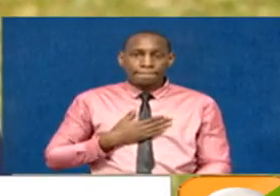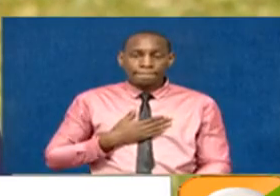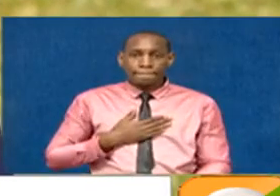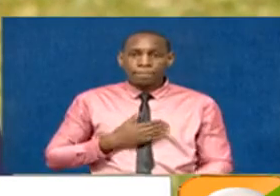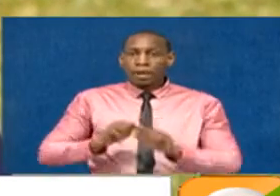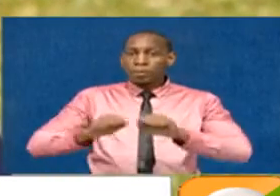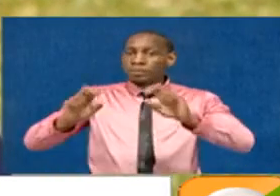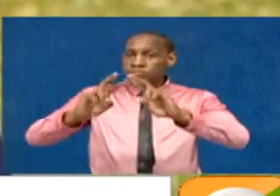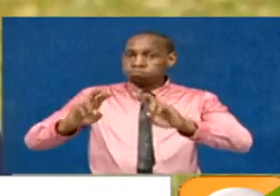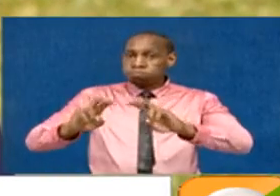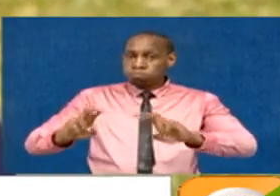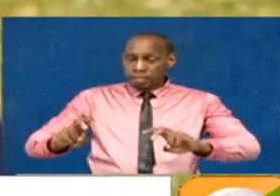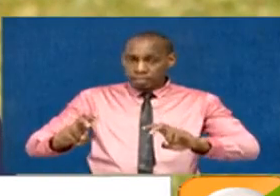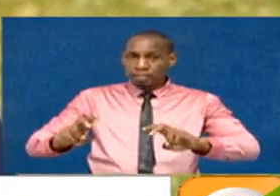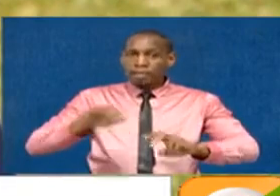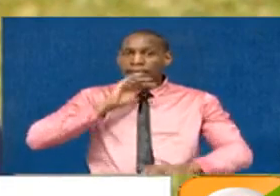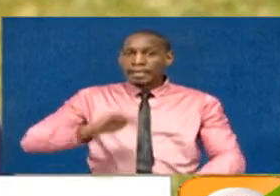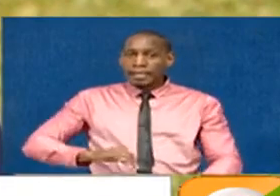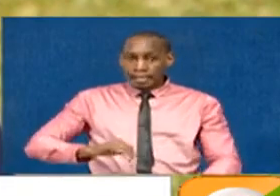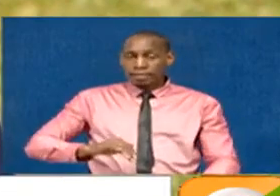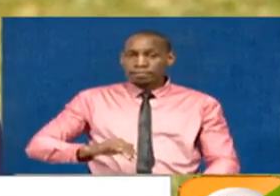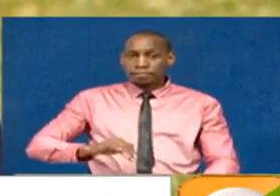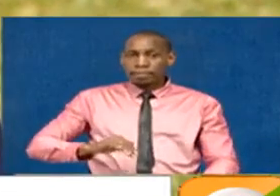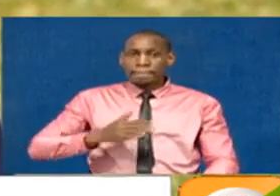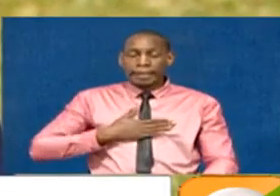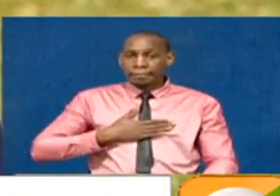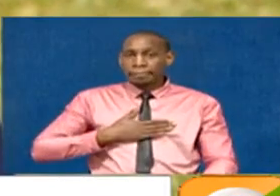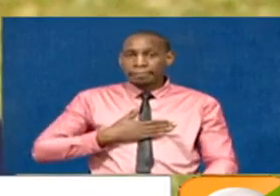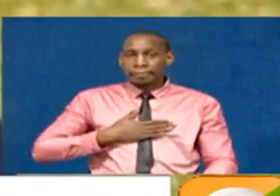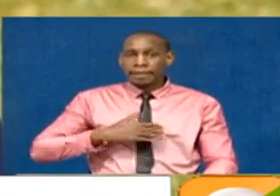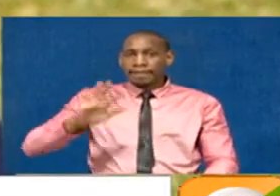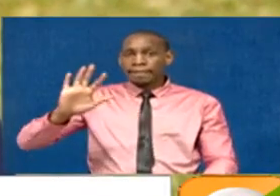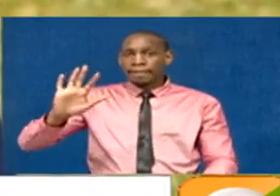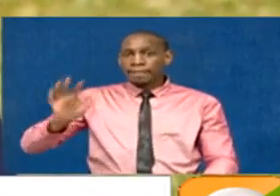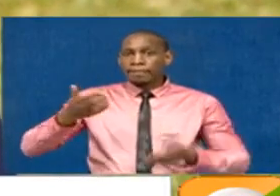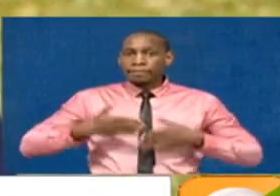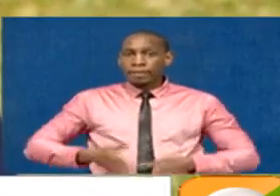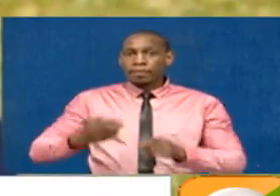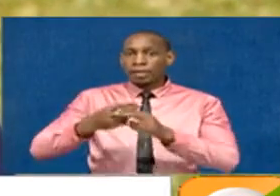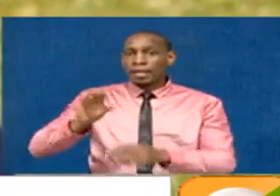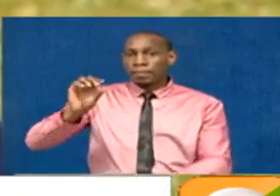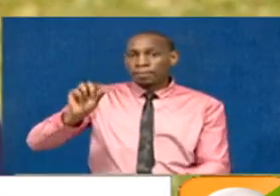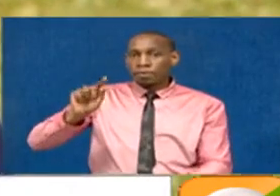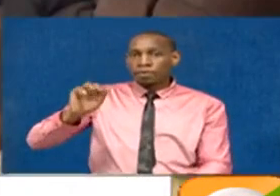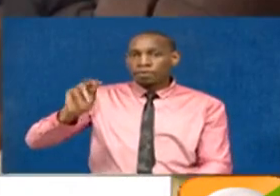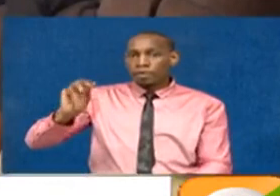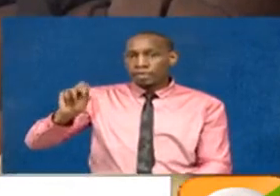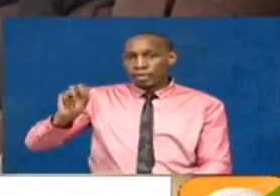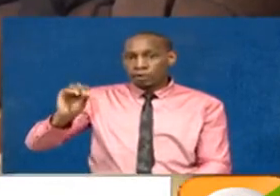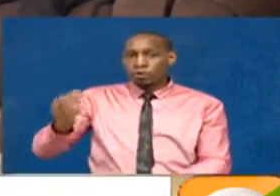to trace where our son, fifth born, Joseph Otieno,